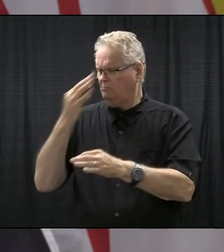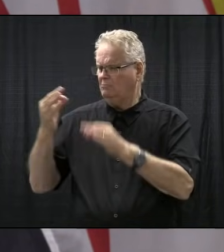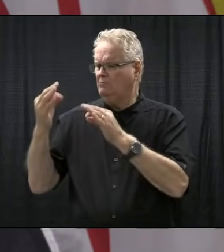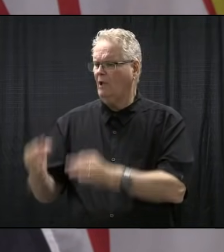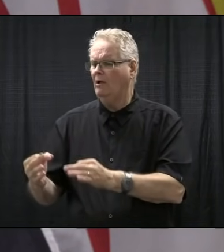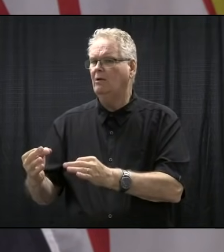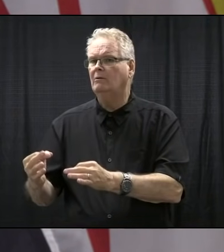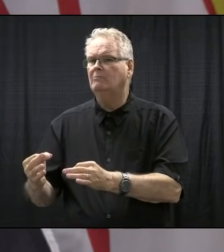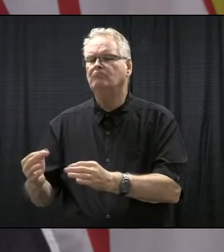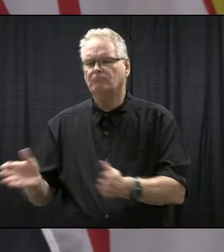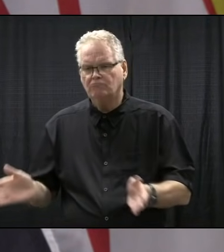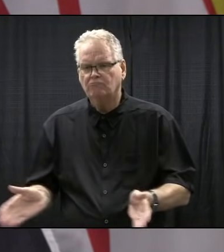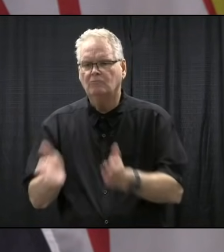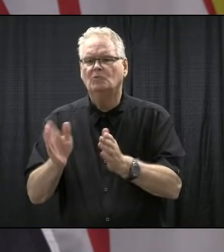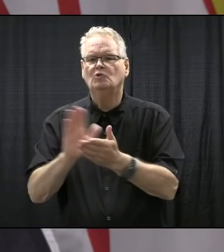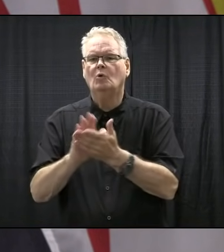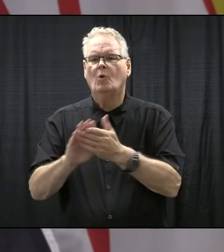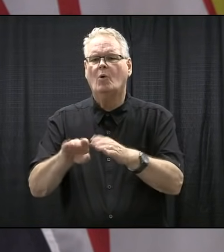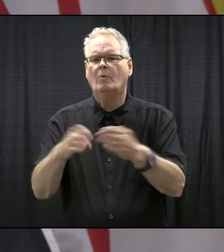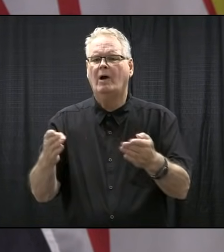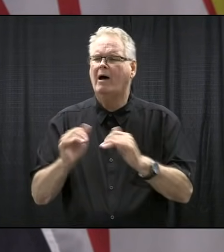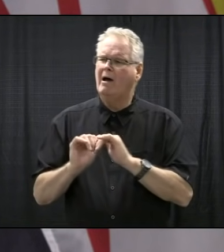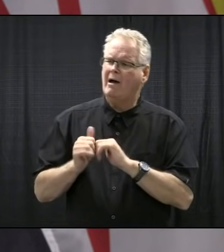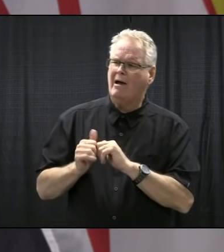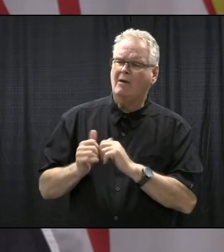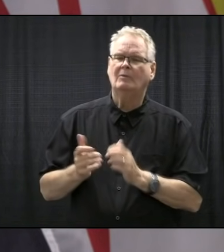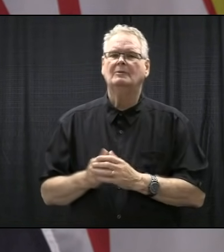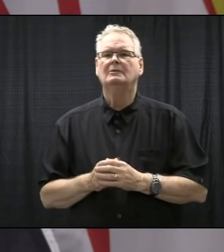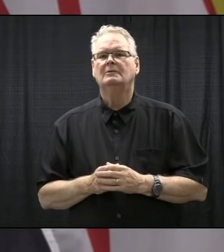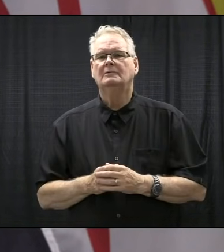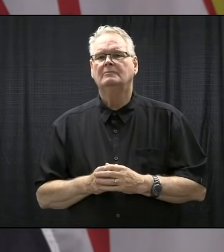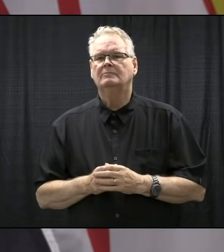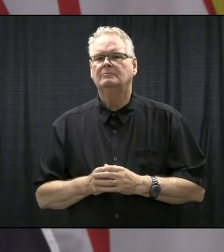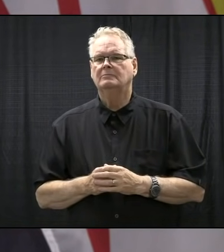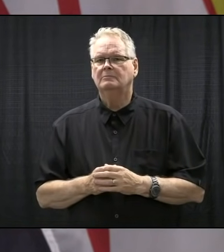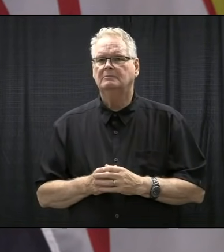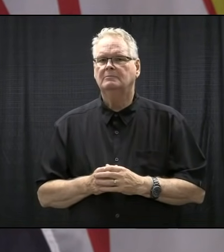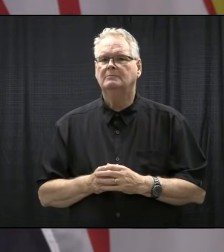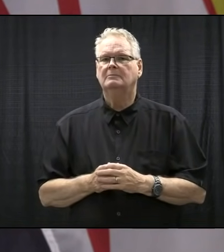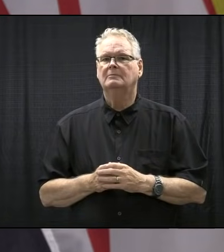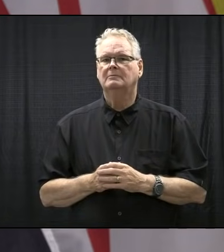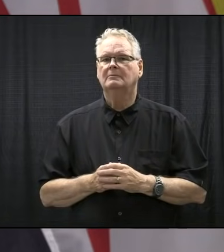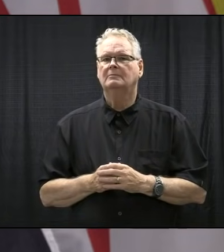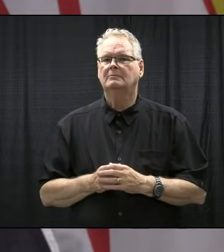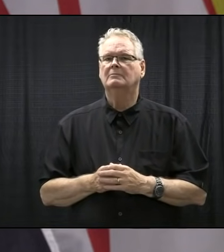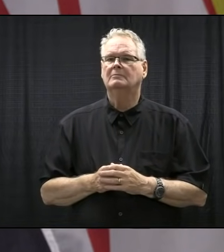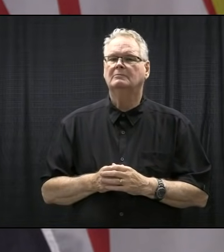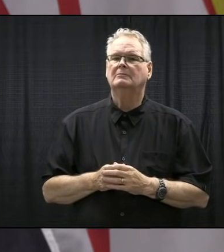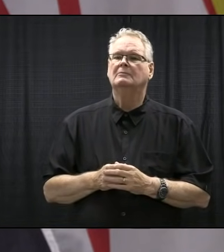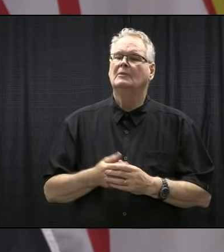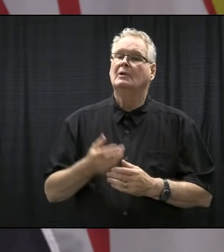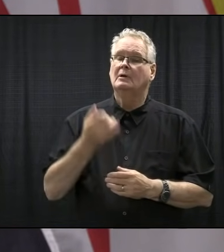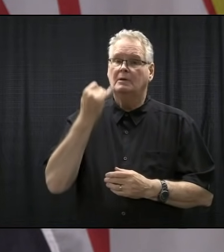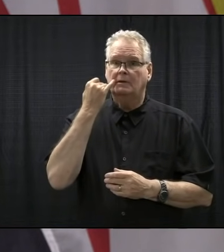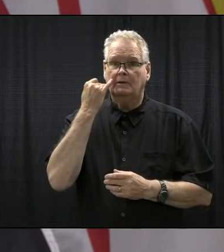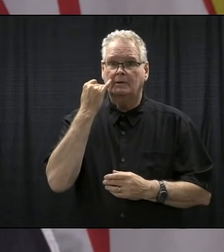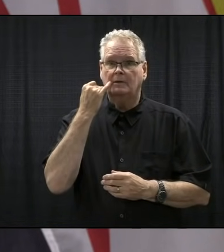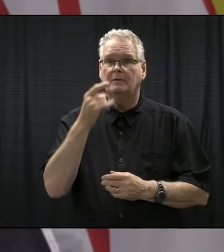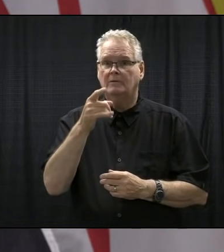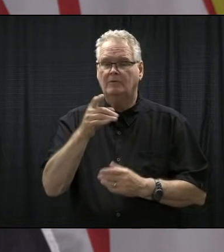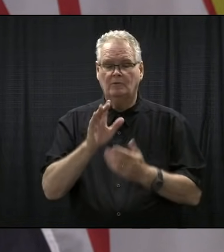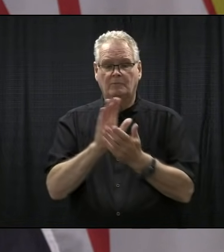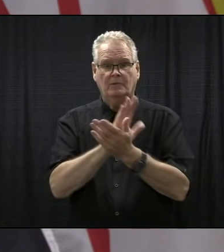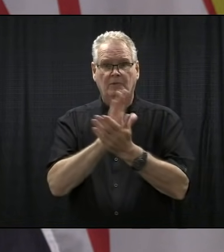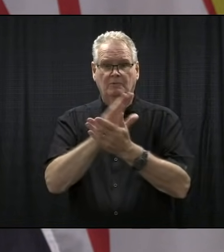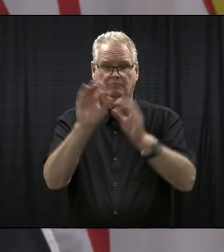the back-to-school plan, the public health guidance is there, and it does explain what high risk and low risk would be. And